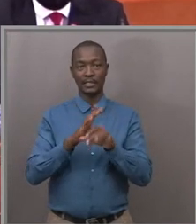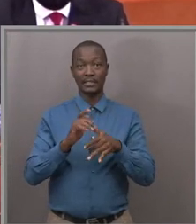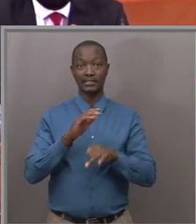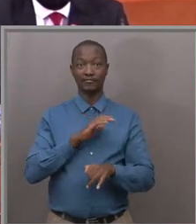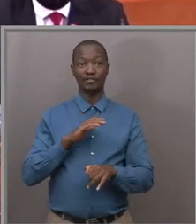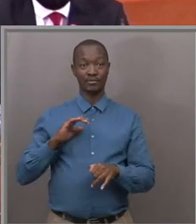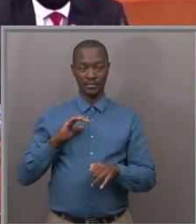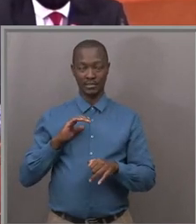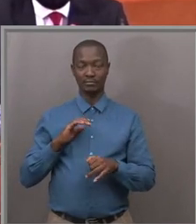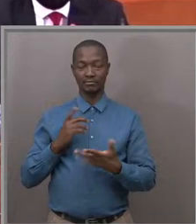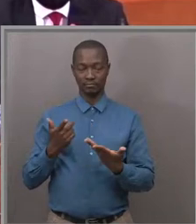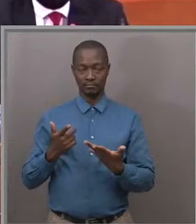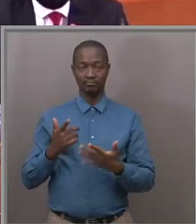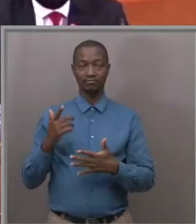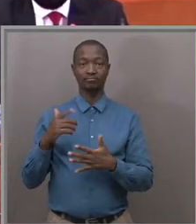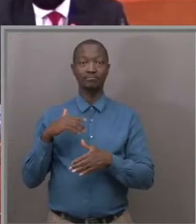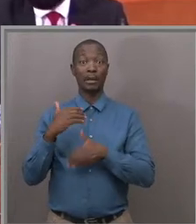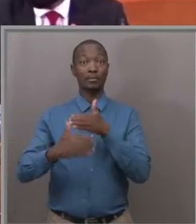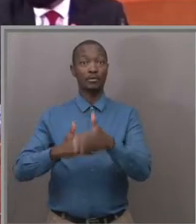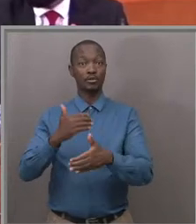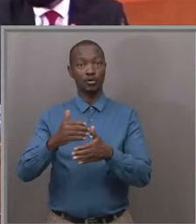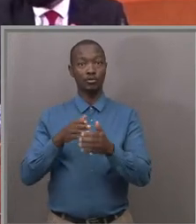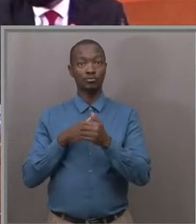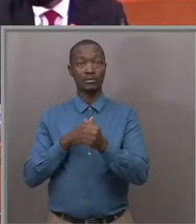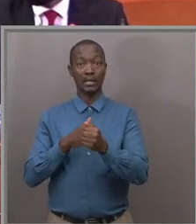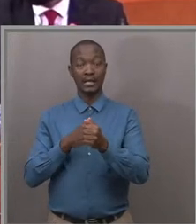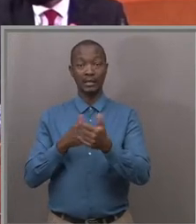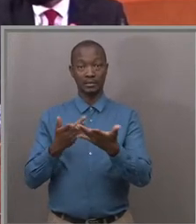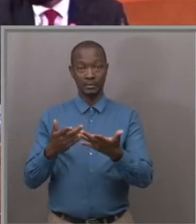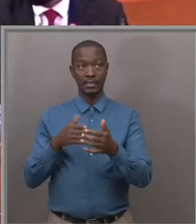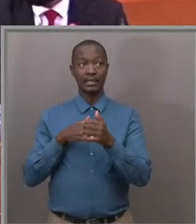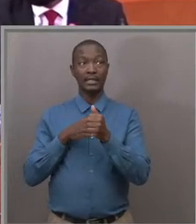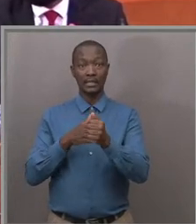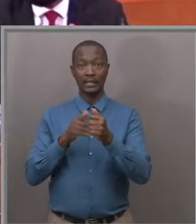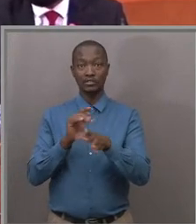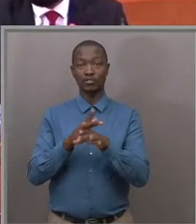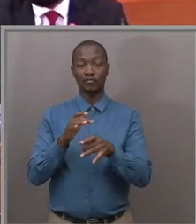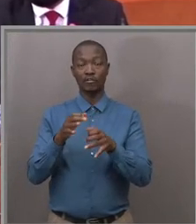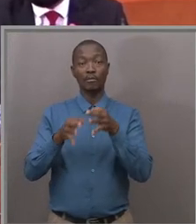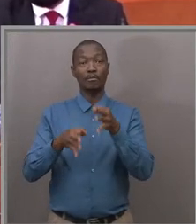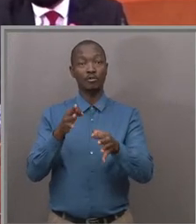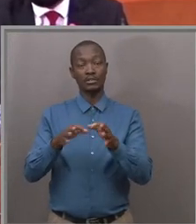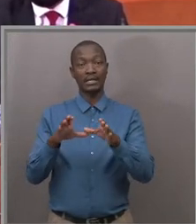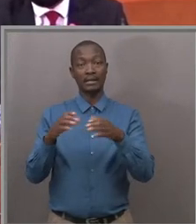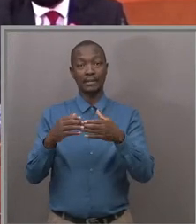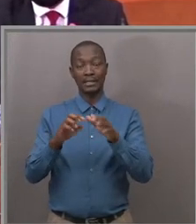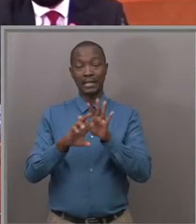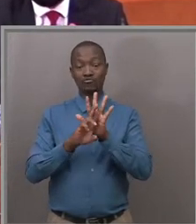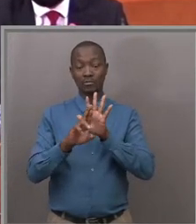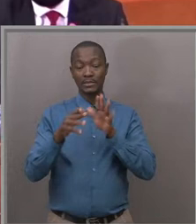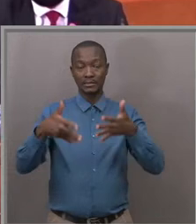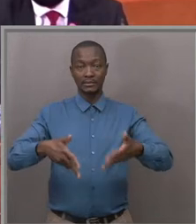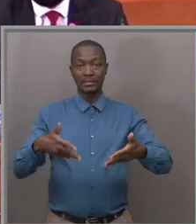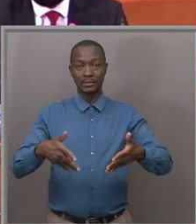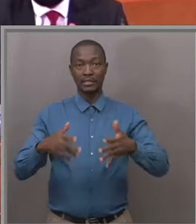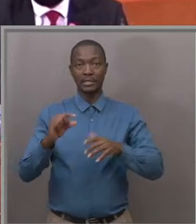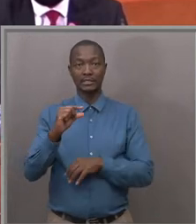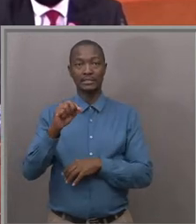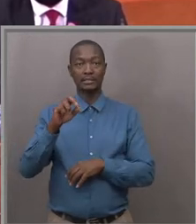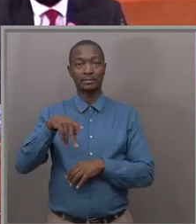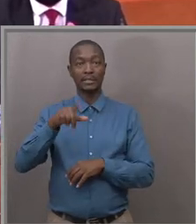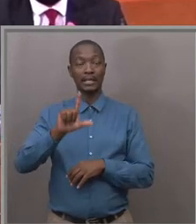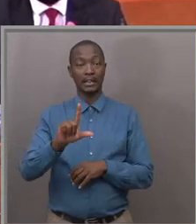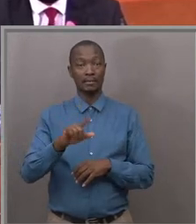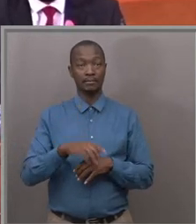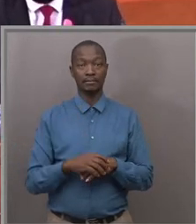presiding officers of the House, leaders of political parties represented in our legislature,